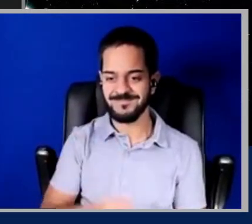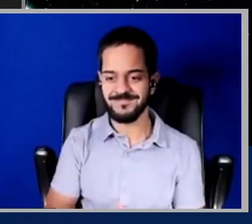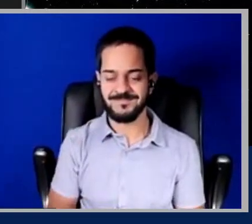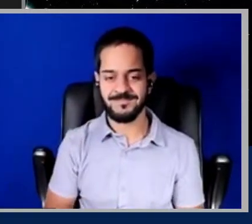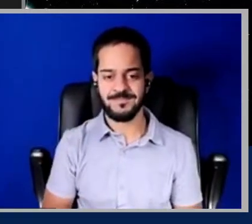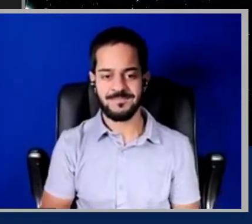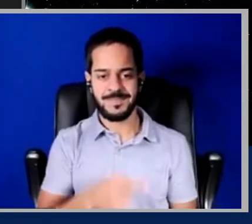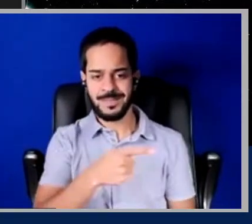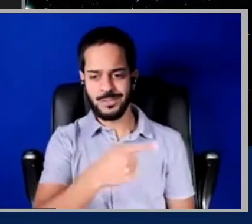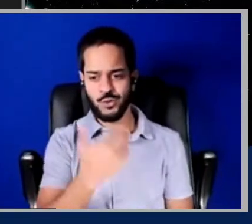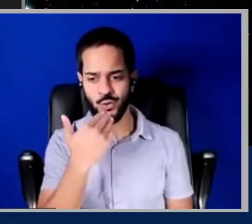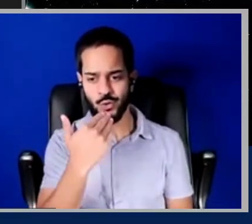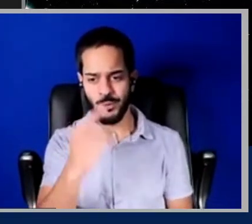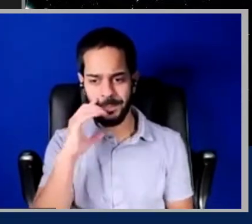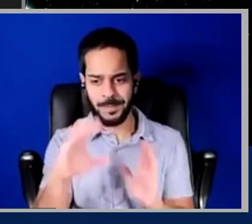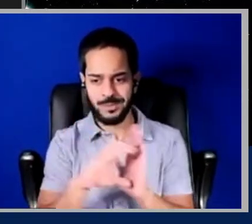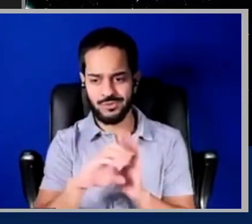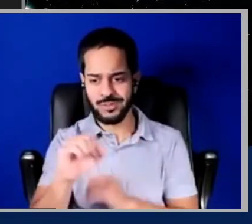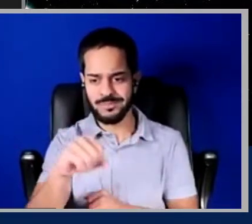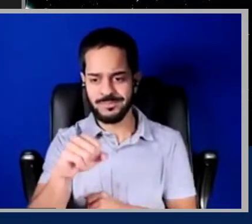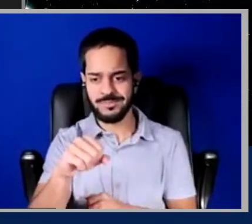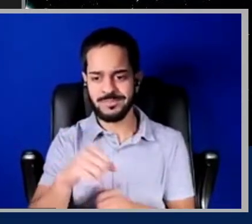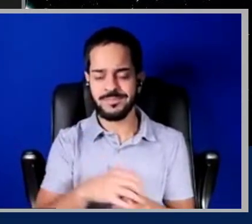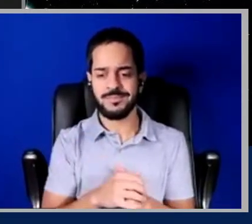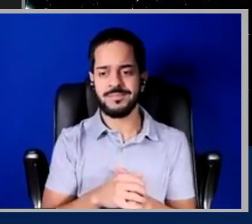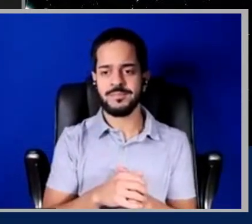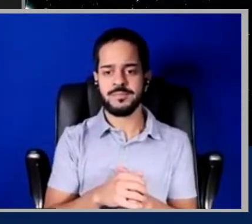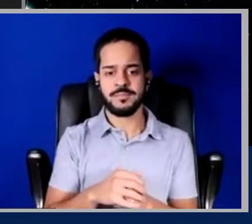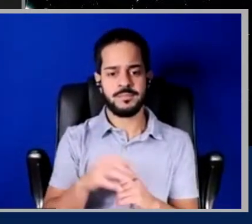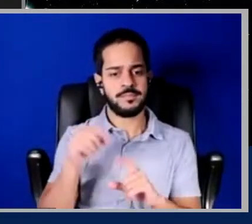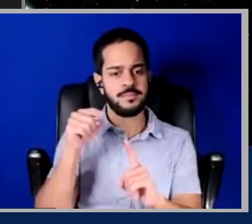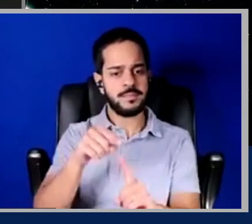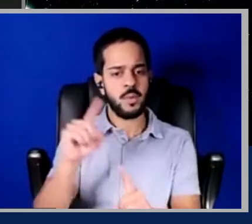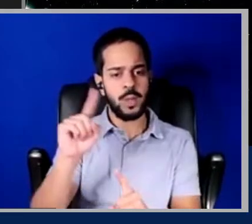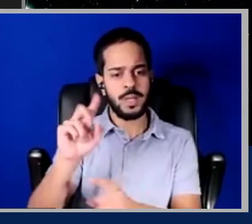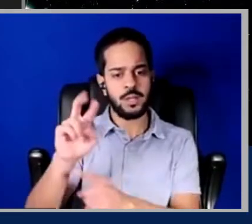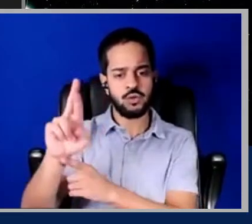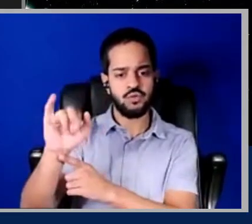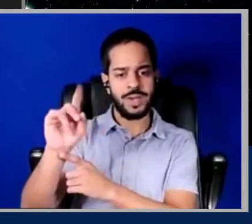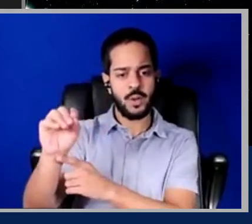good one. Yeah. First of all, Kim, where's the radio?